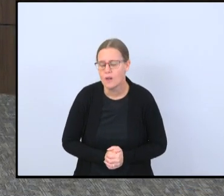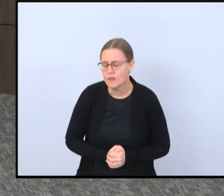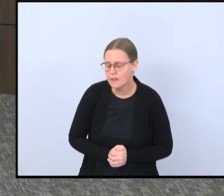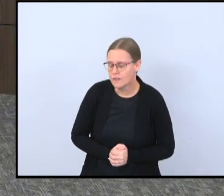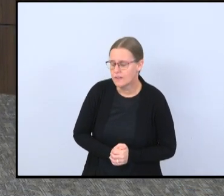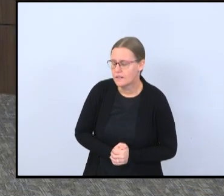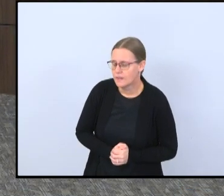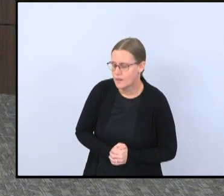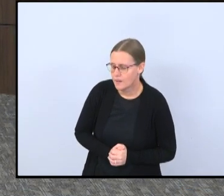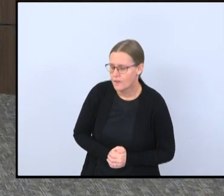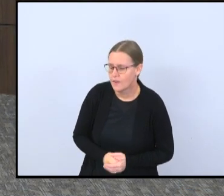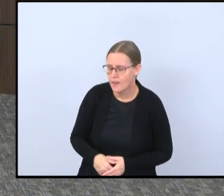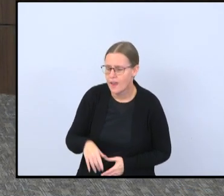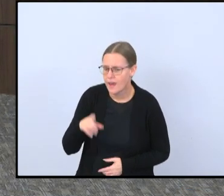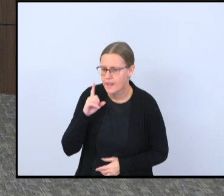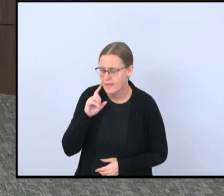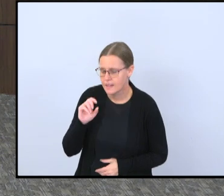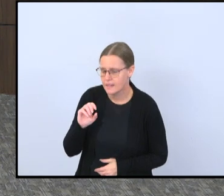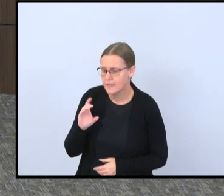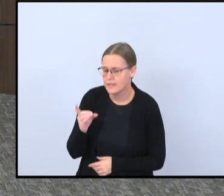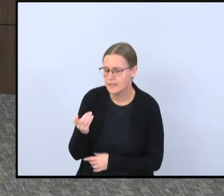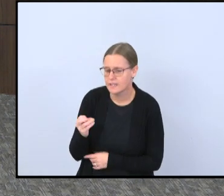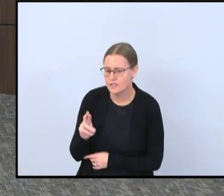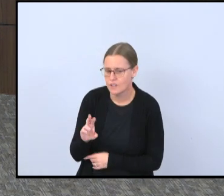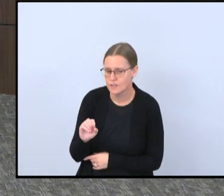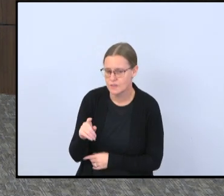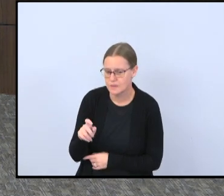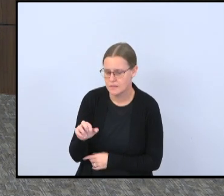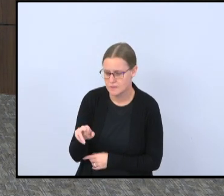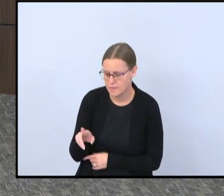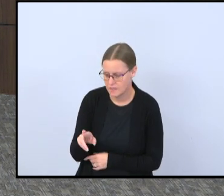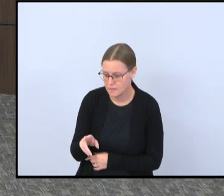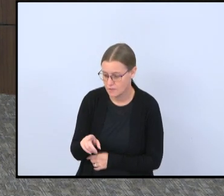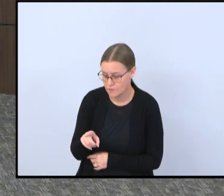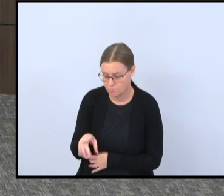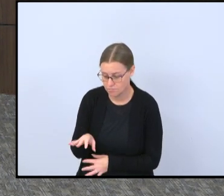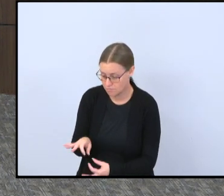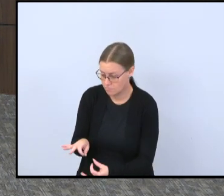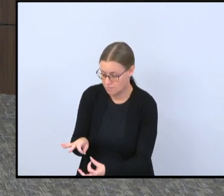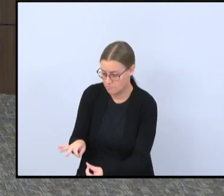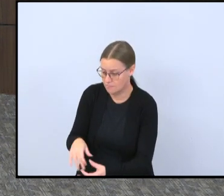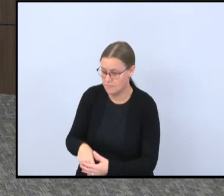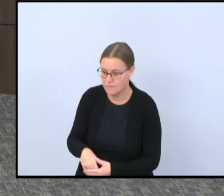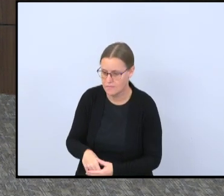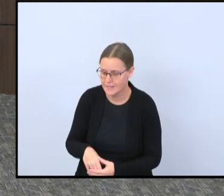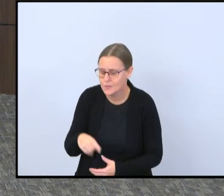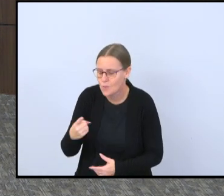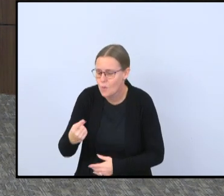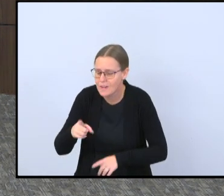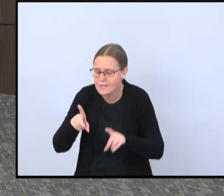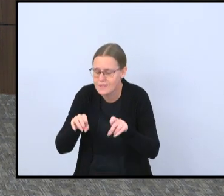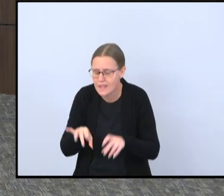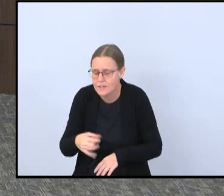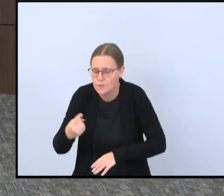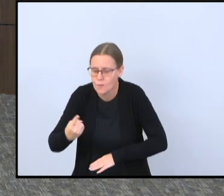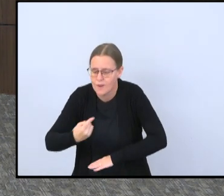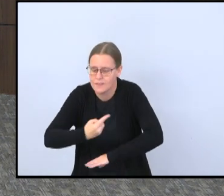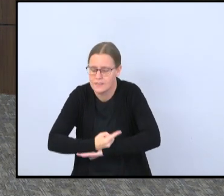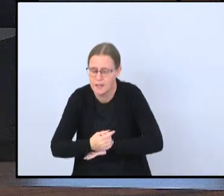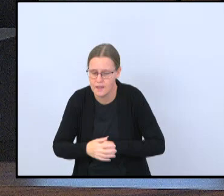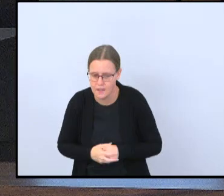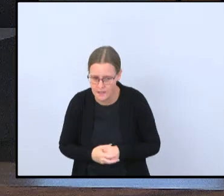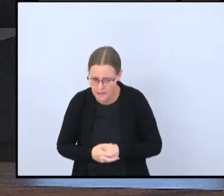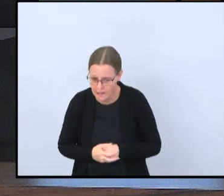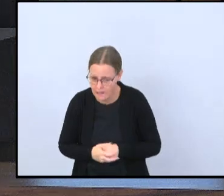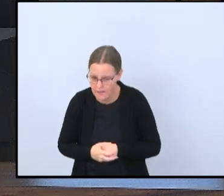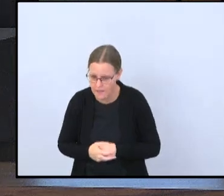I think what you said, Dr. Spicer, is spot on. It's one test, it's one day. And it doesn't account